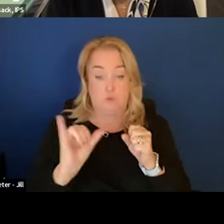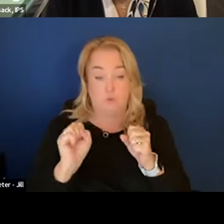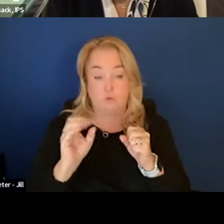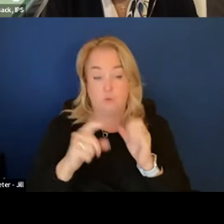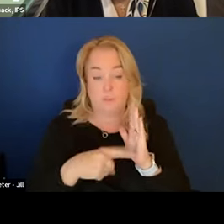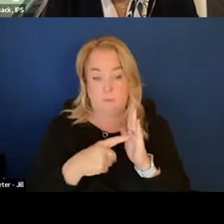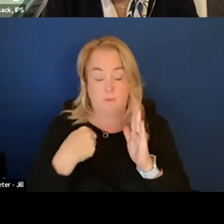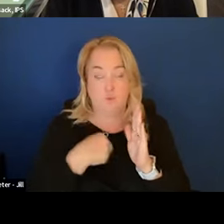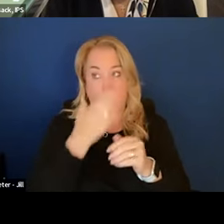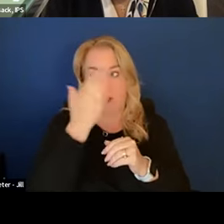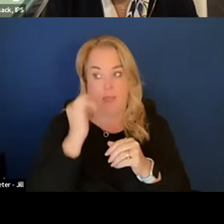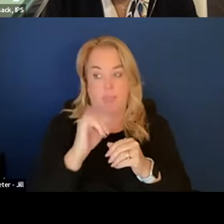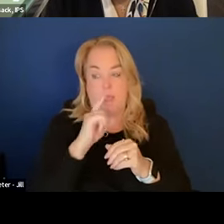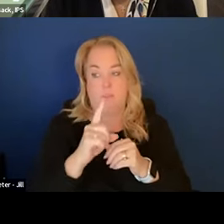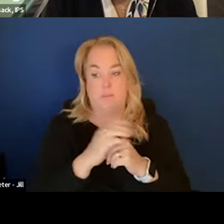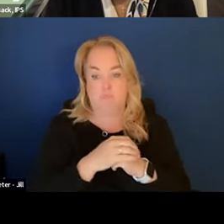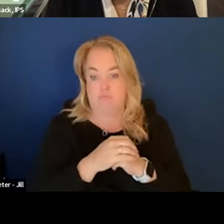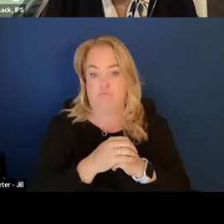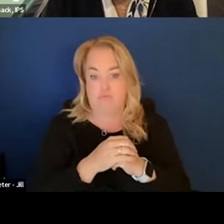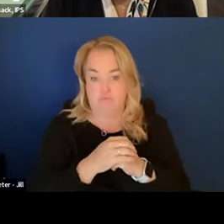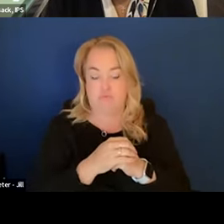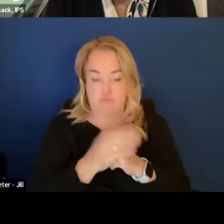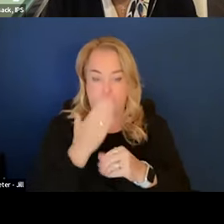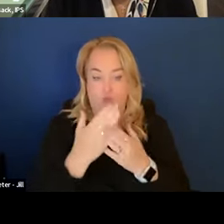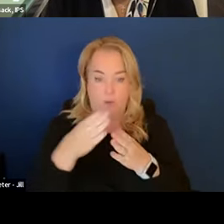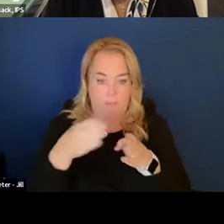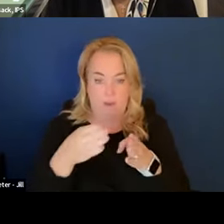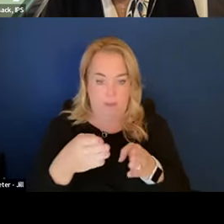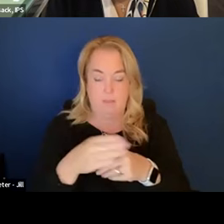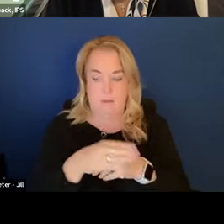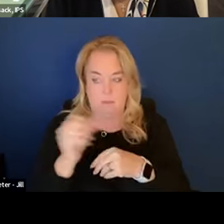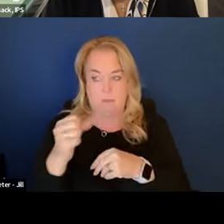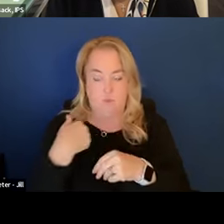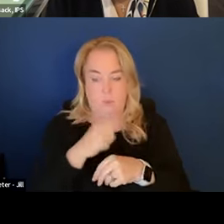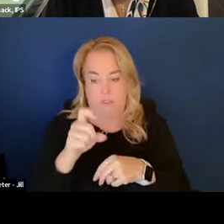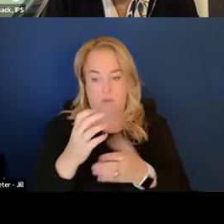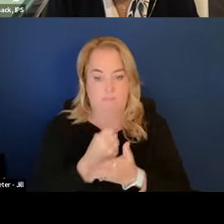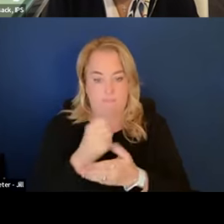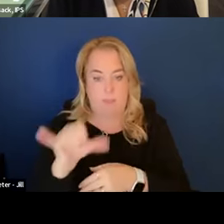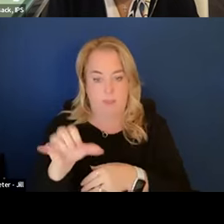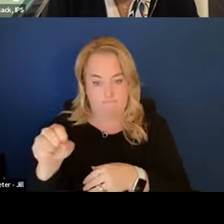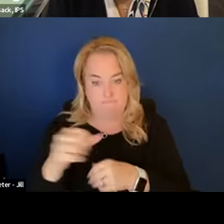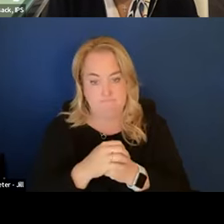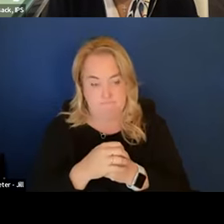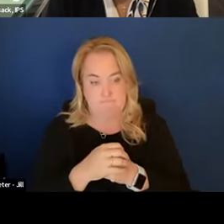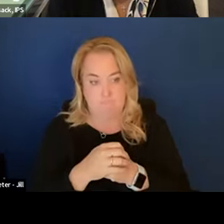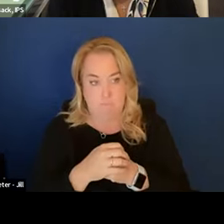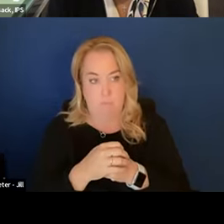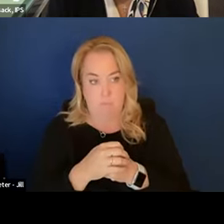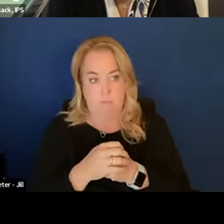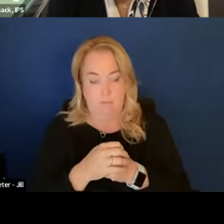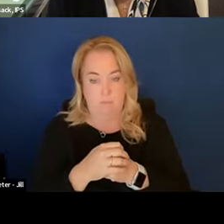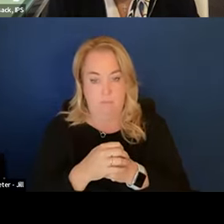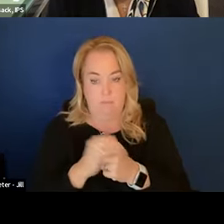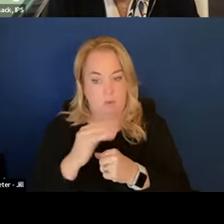sometimes we forget that's a really well travel path, and let's leverage what we already know works. Yeah, that was a really